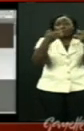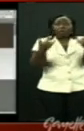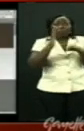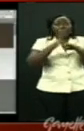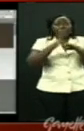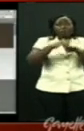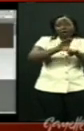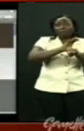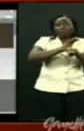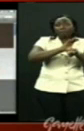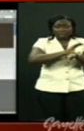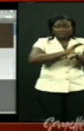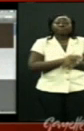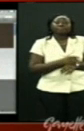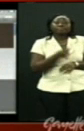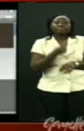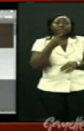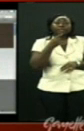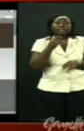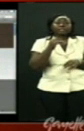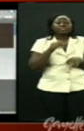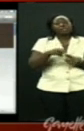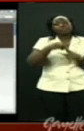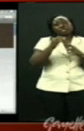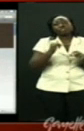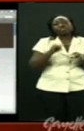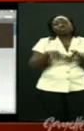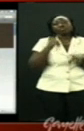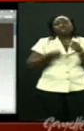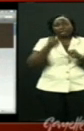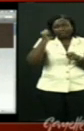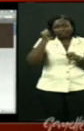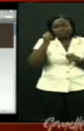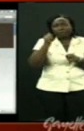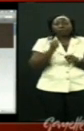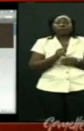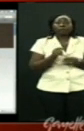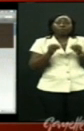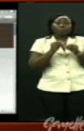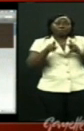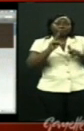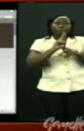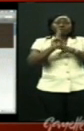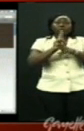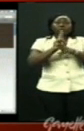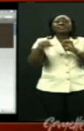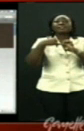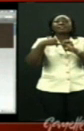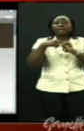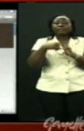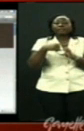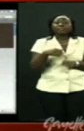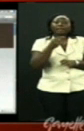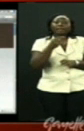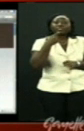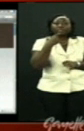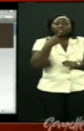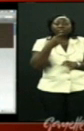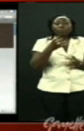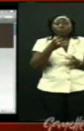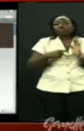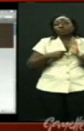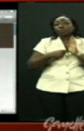has increased significantly over the past few years, and it just gives that sense of immediacy, and I wanted to publish something weekly, so internet